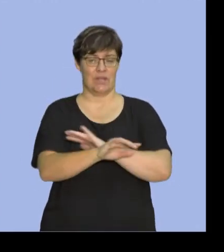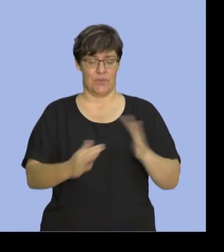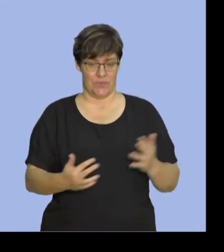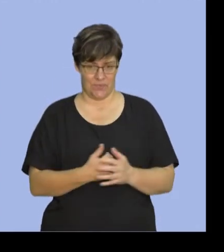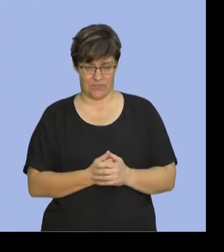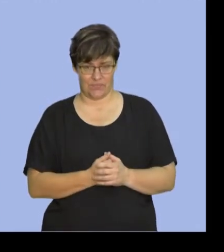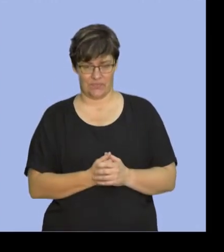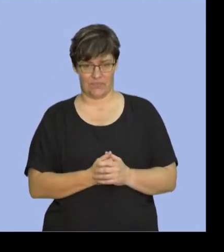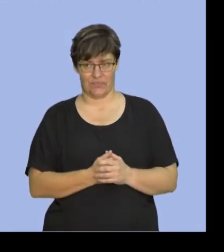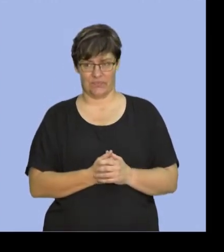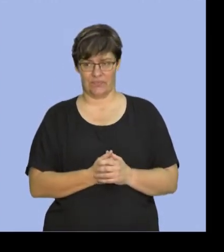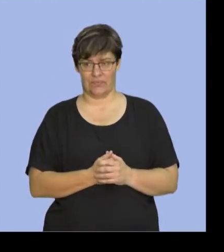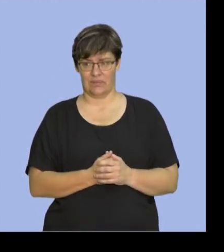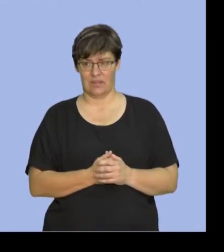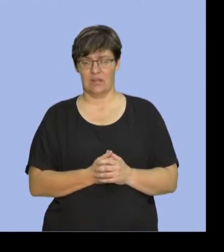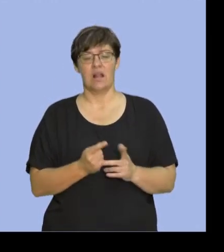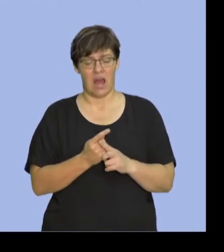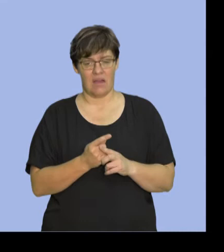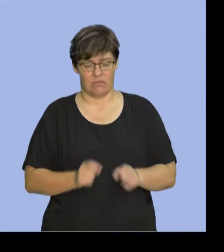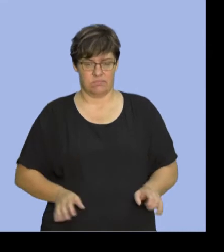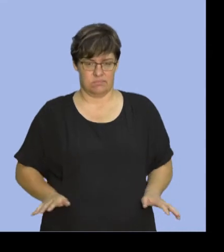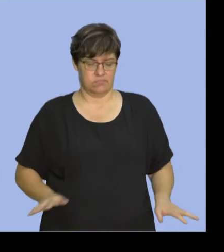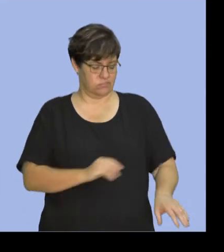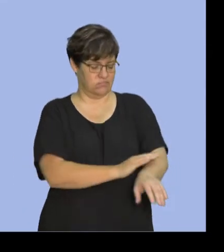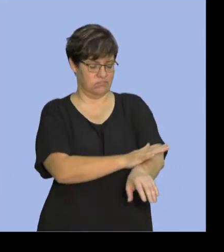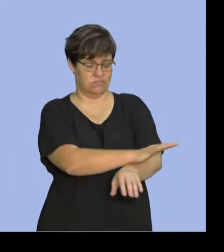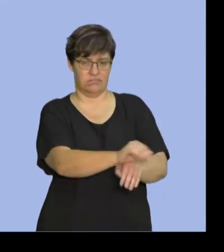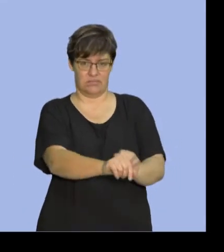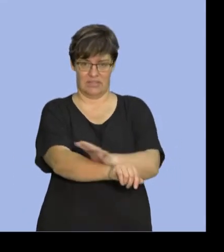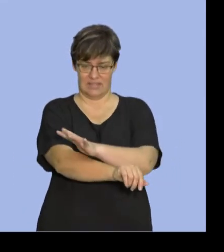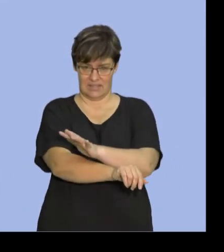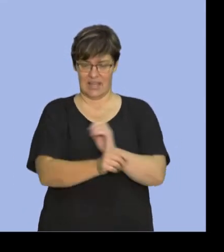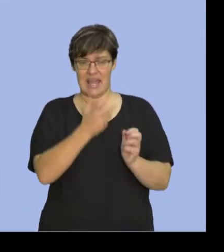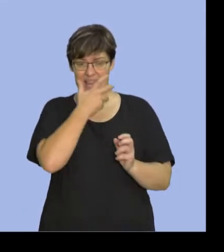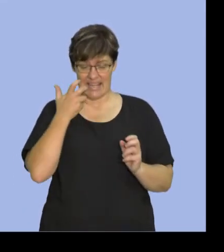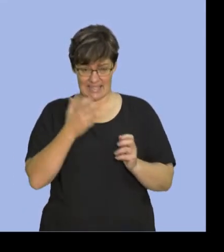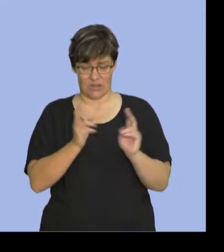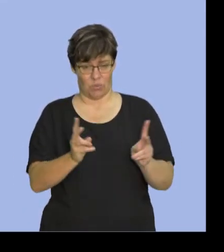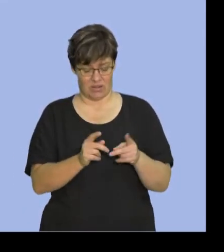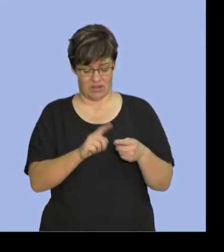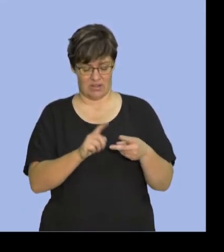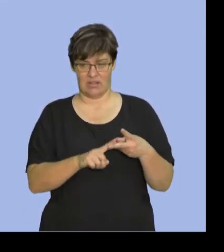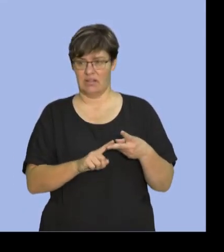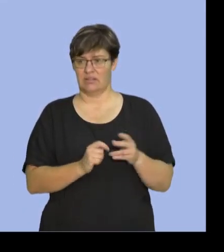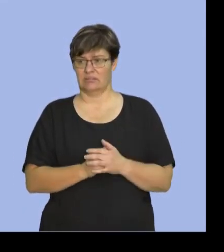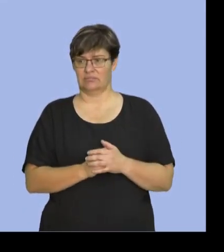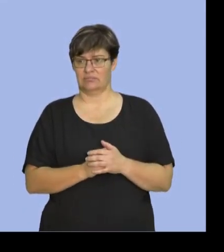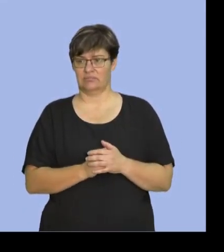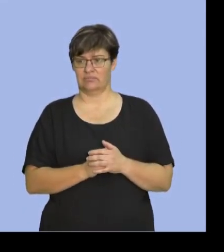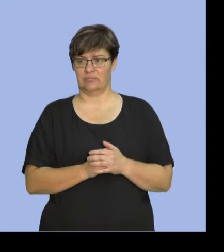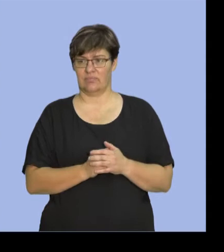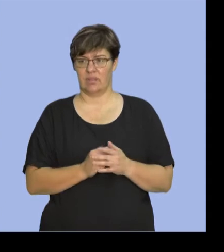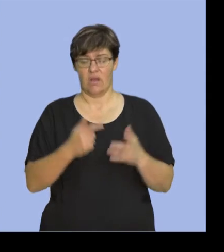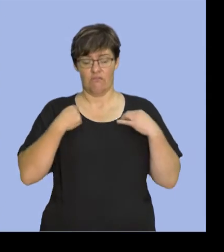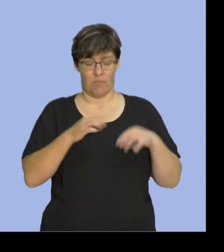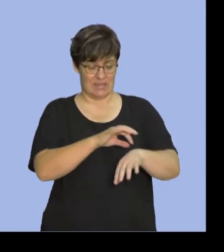is infrared radiation, as I mentioned, so that's the heat that's given off. There's conduction of the heat from our